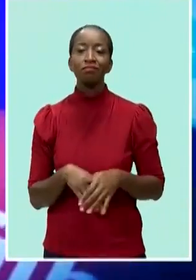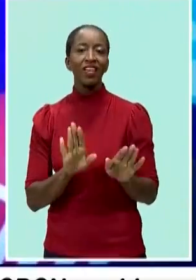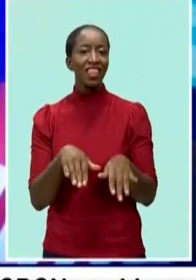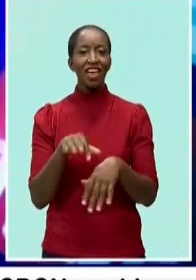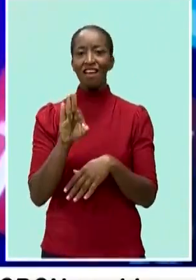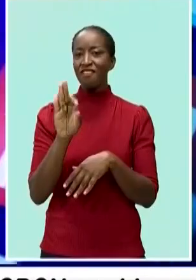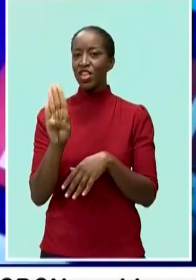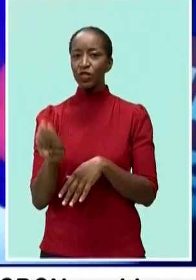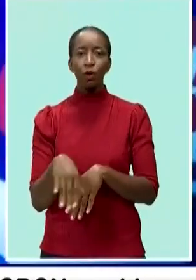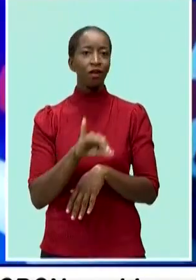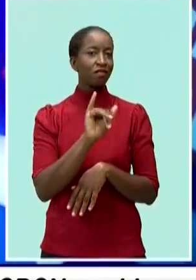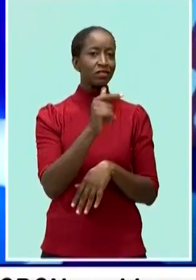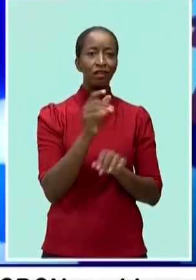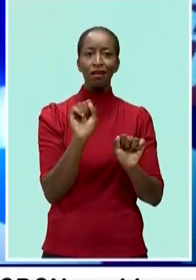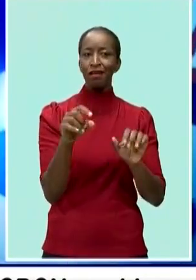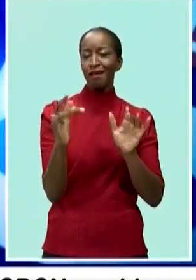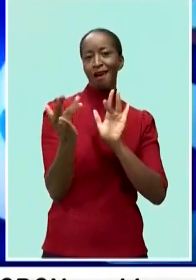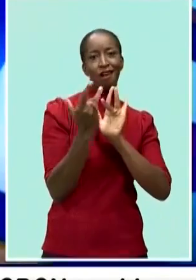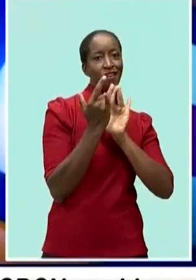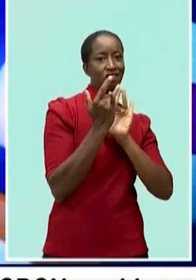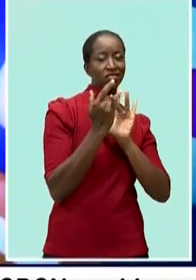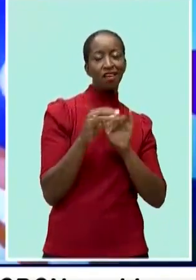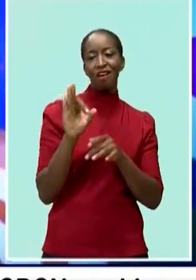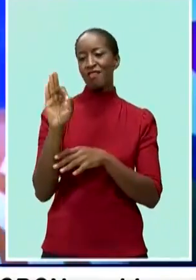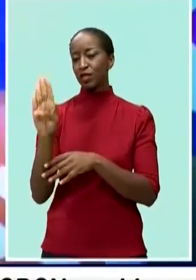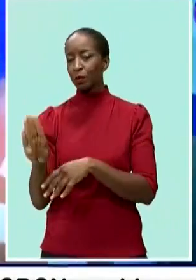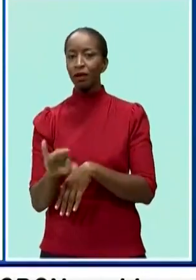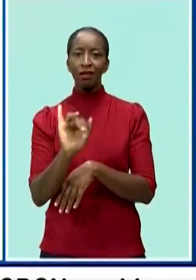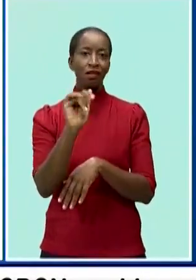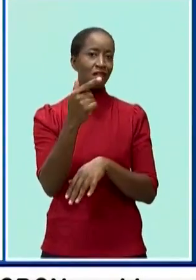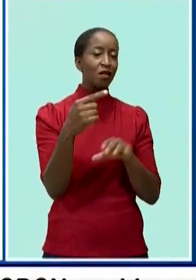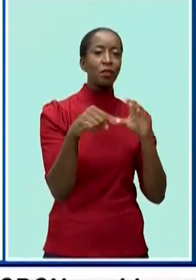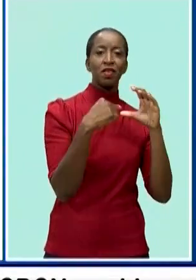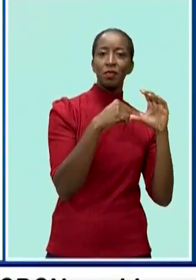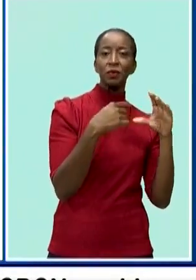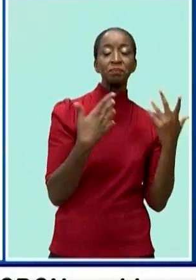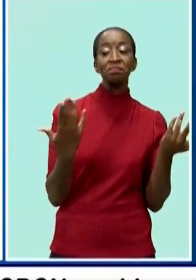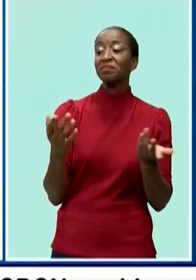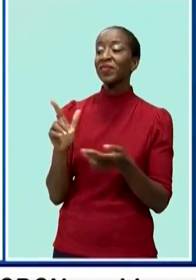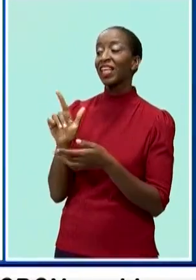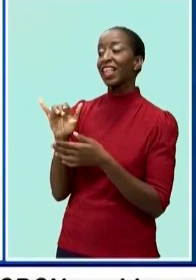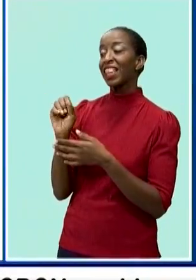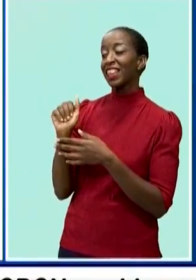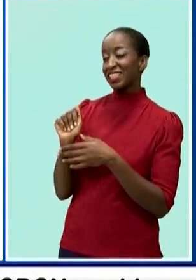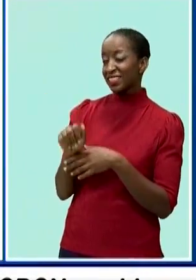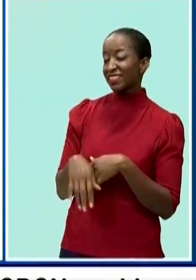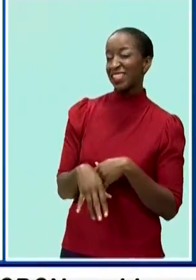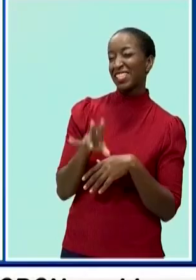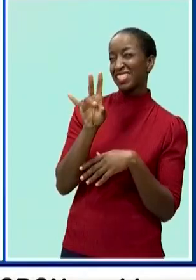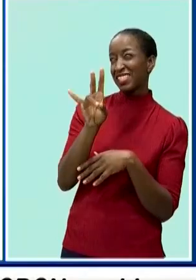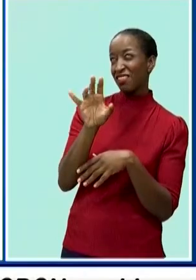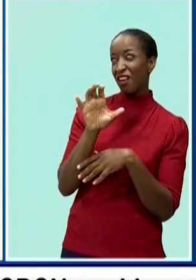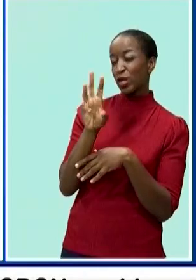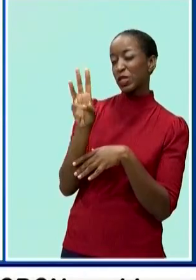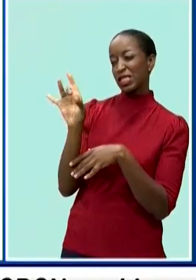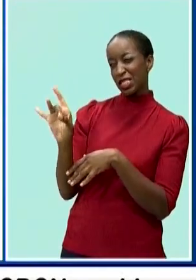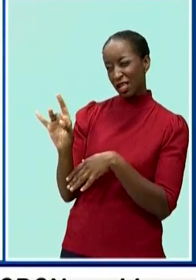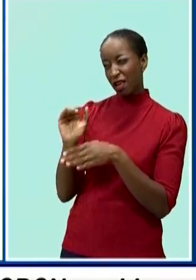You can find us easily on Facebook, Instagram, and by email. Lisa, from 768 million